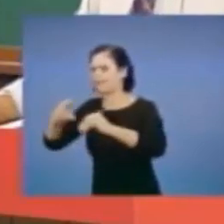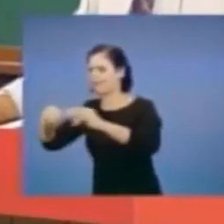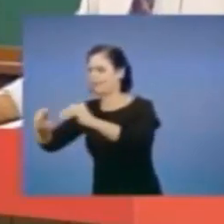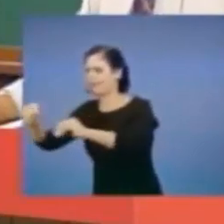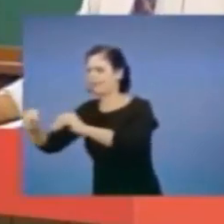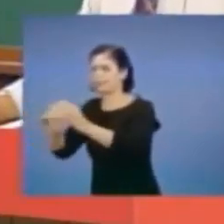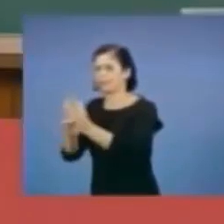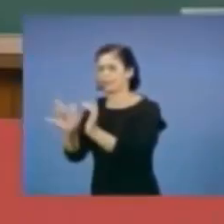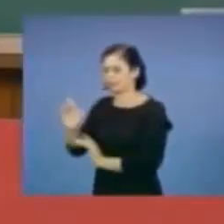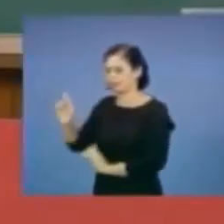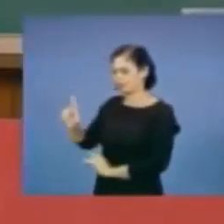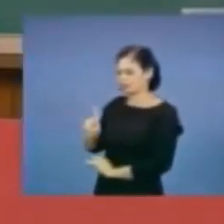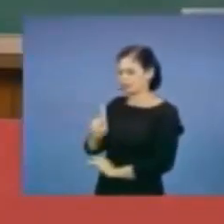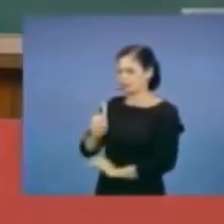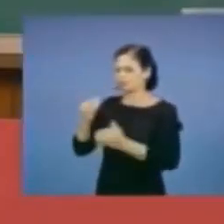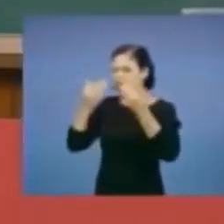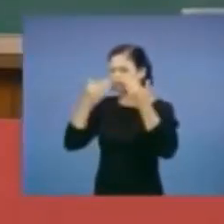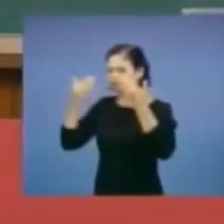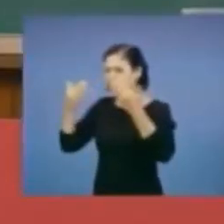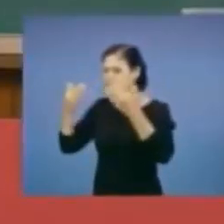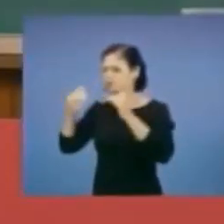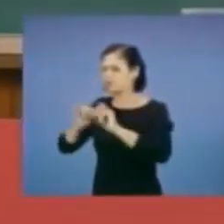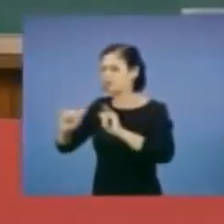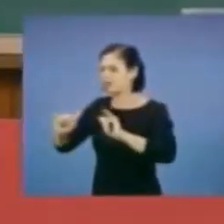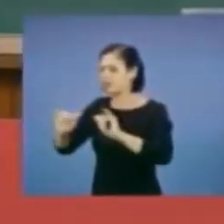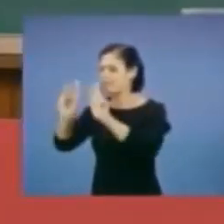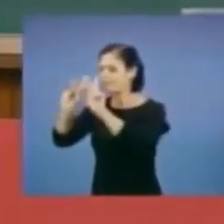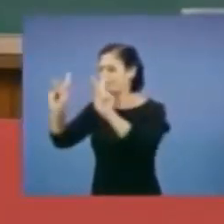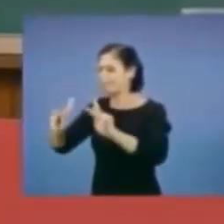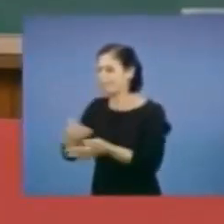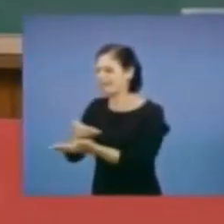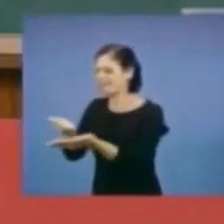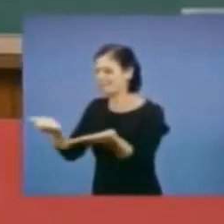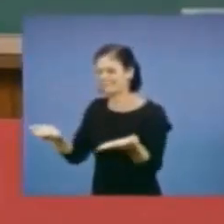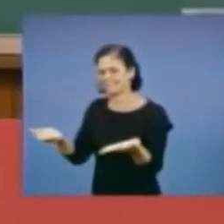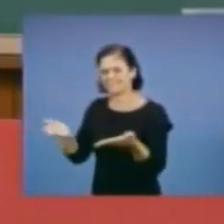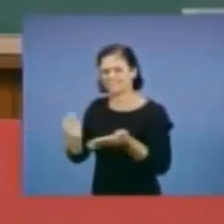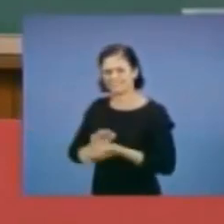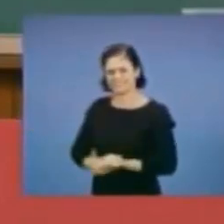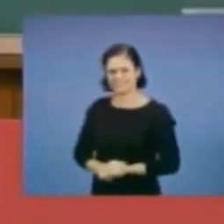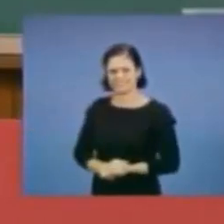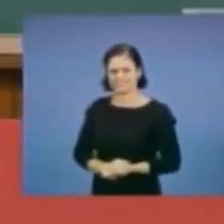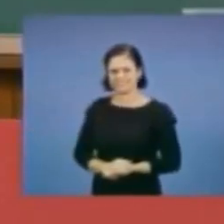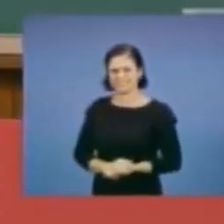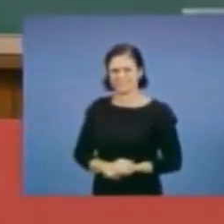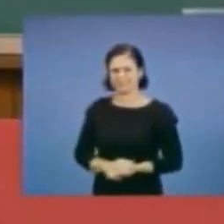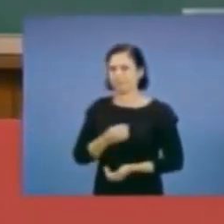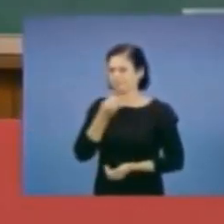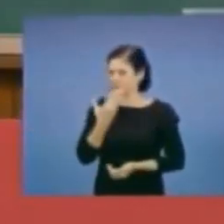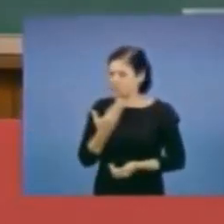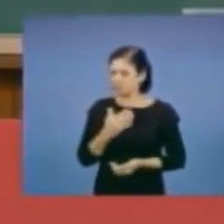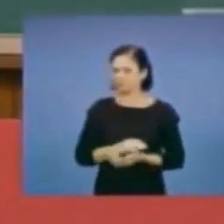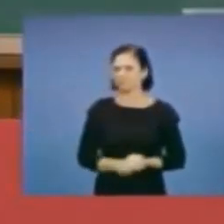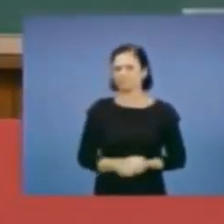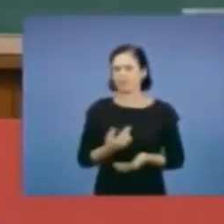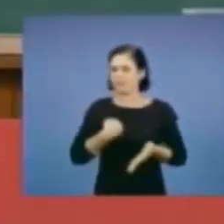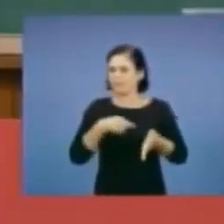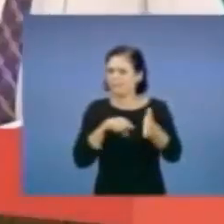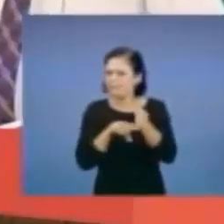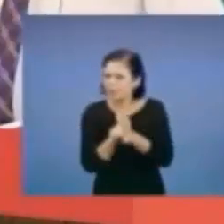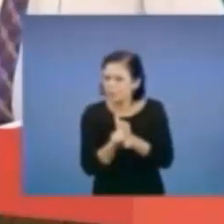Jesus. Himself stood in the midst of them and said to them, Peace to you. Very